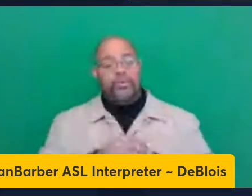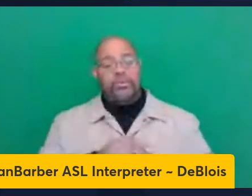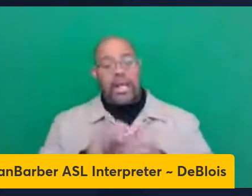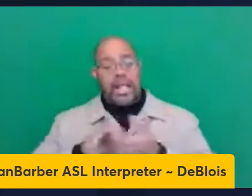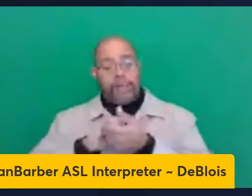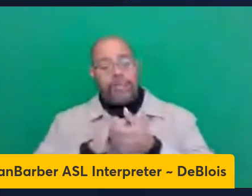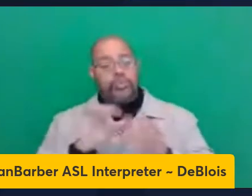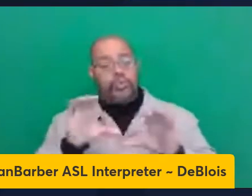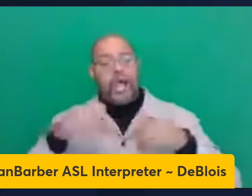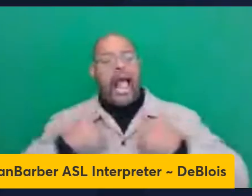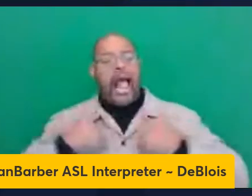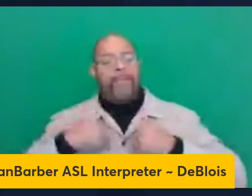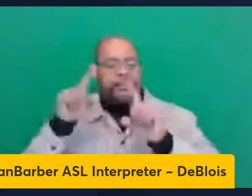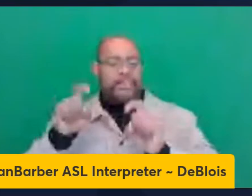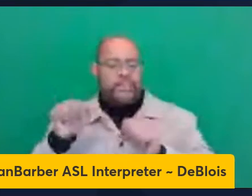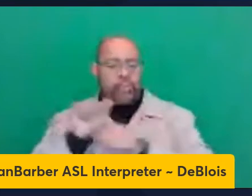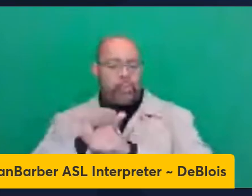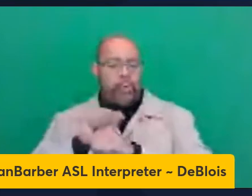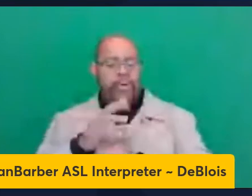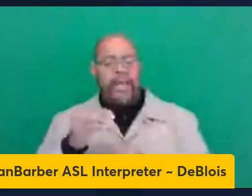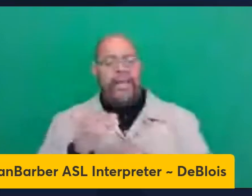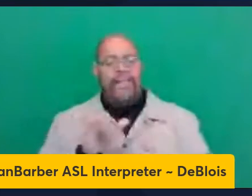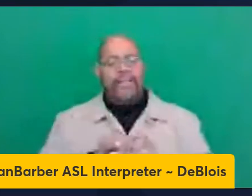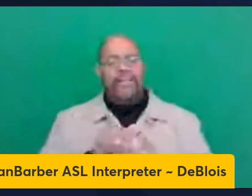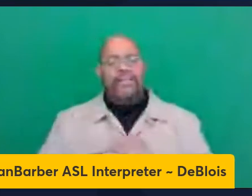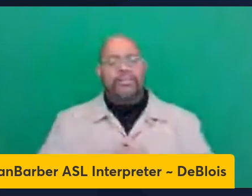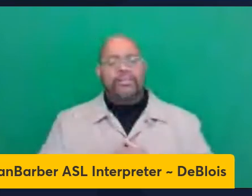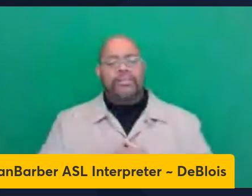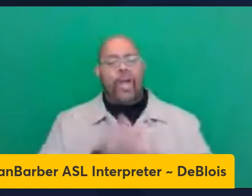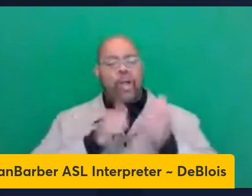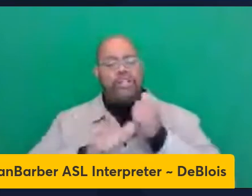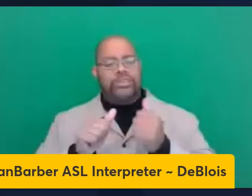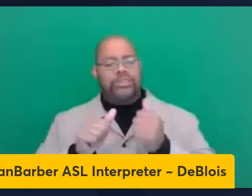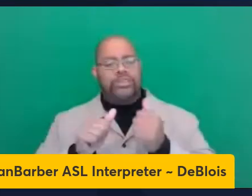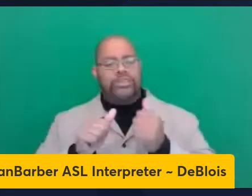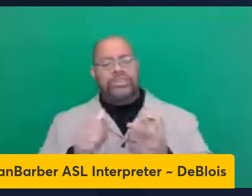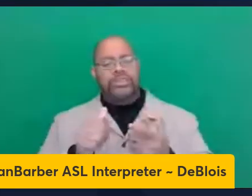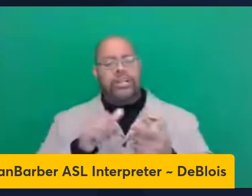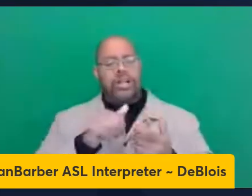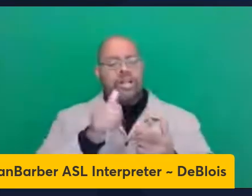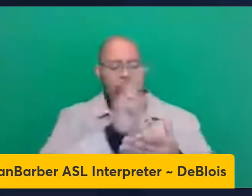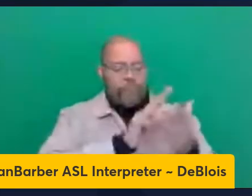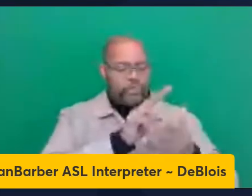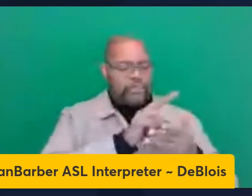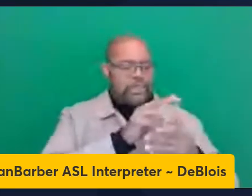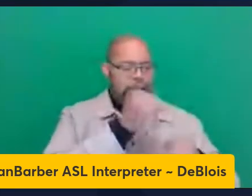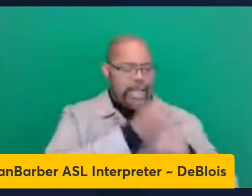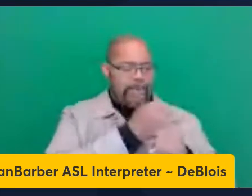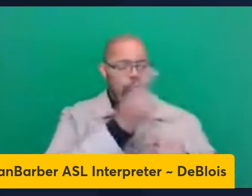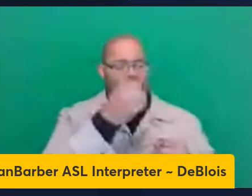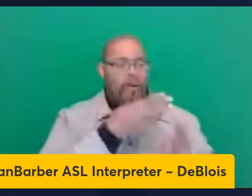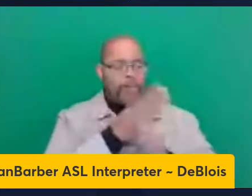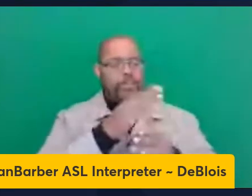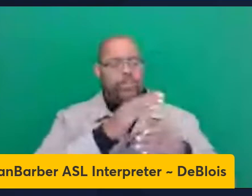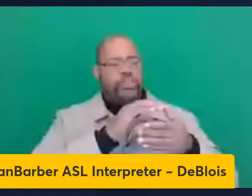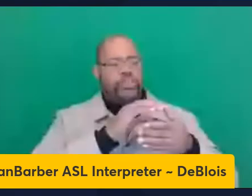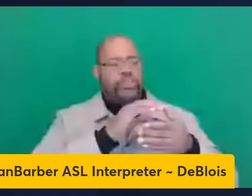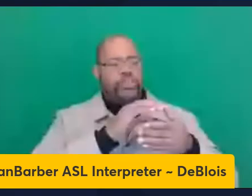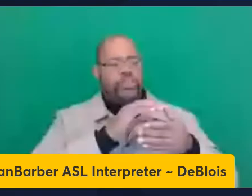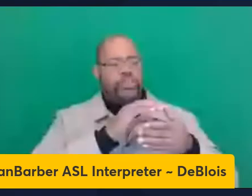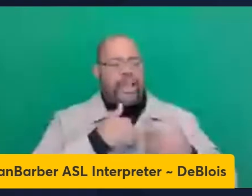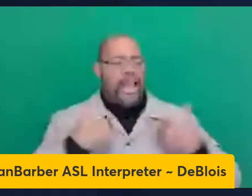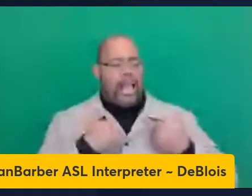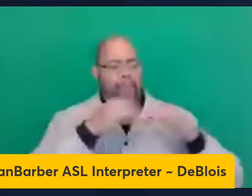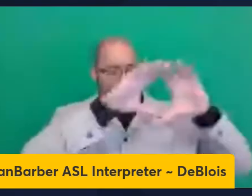work. Noguchi, which is on the university campus, which is one of our major partners, they have animal house, a big